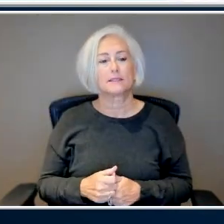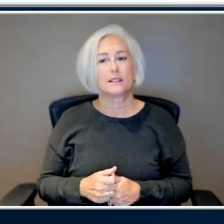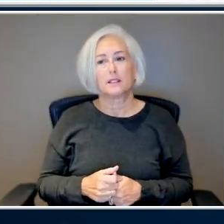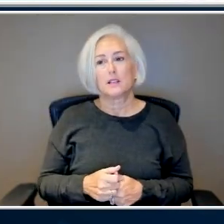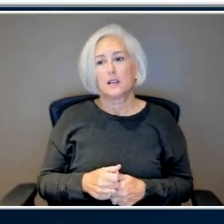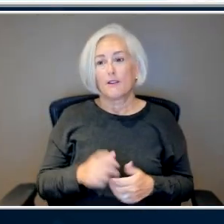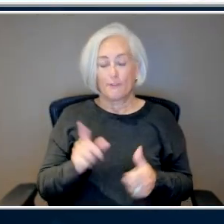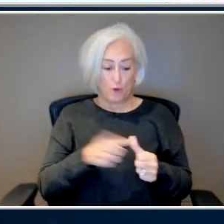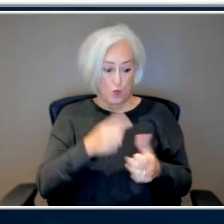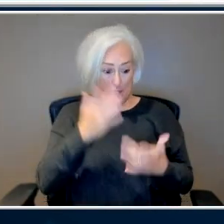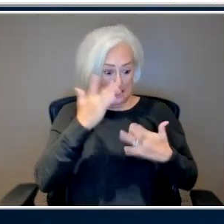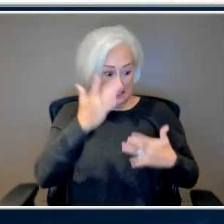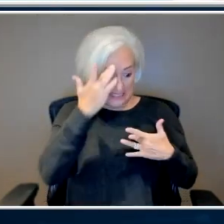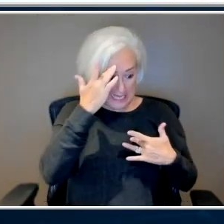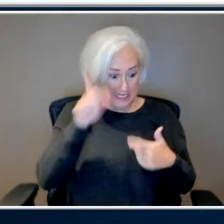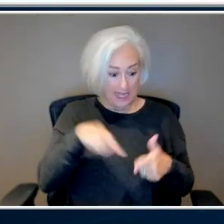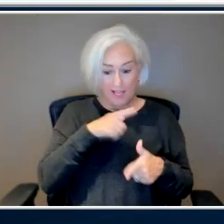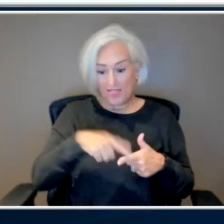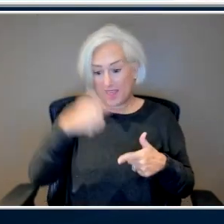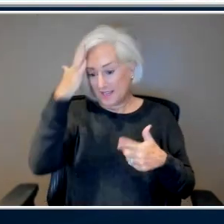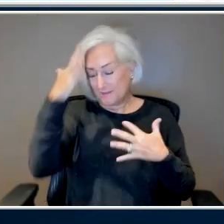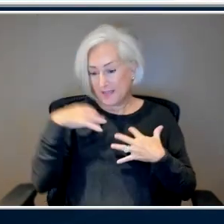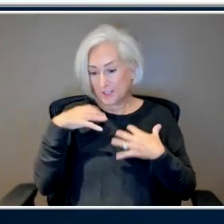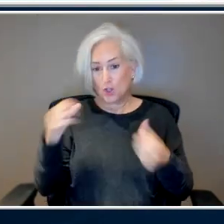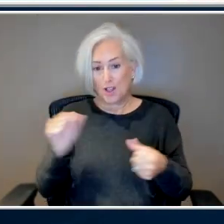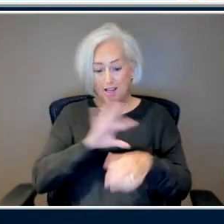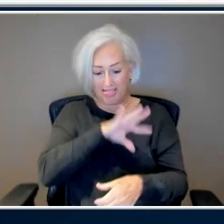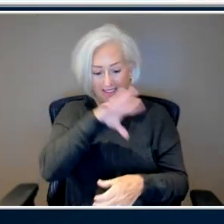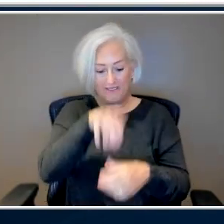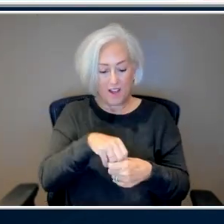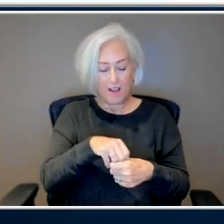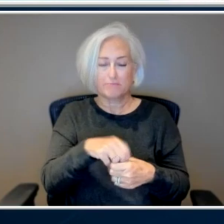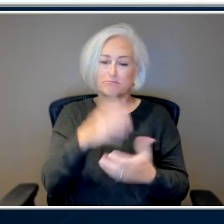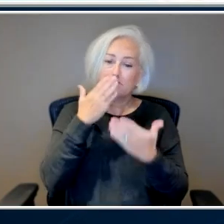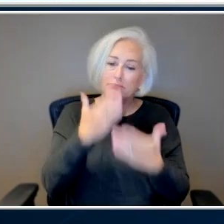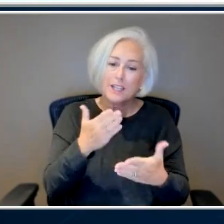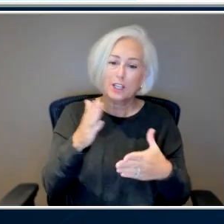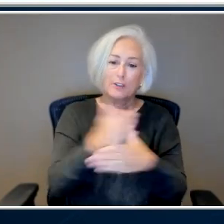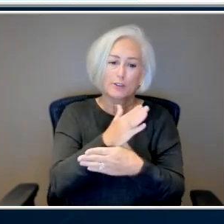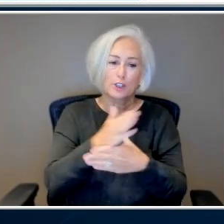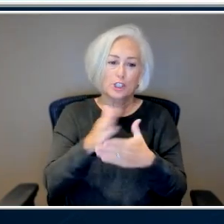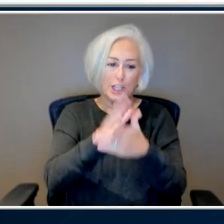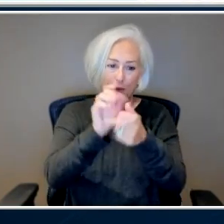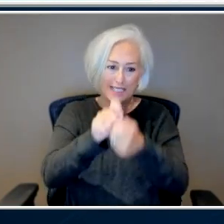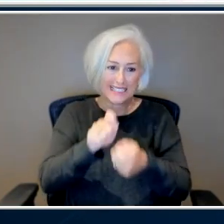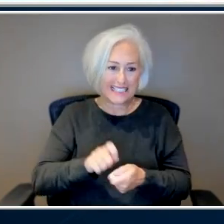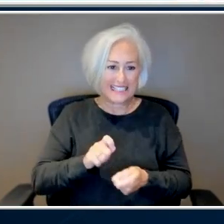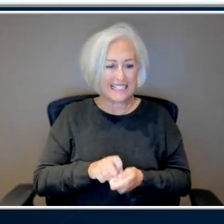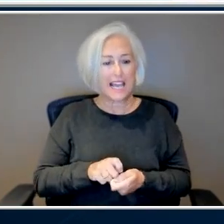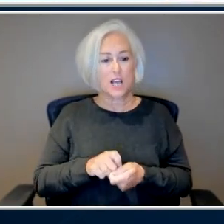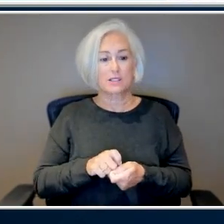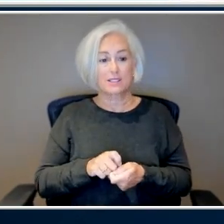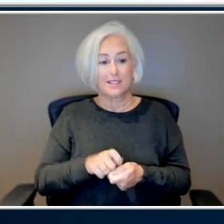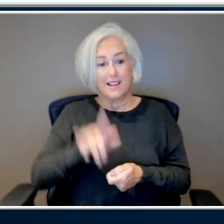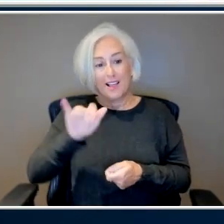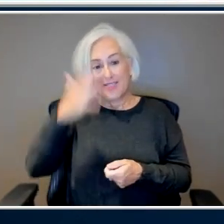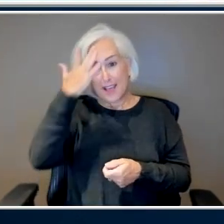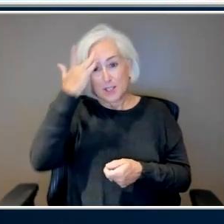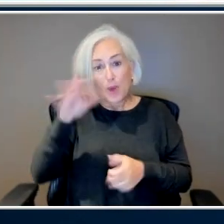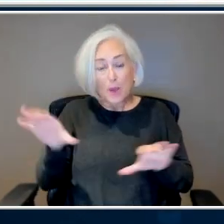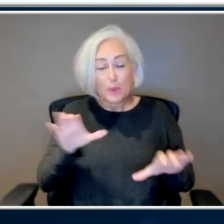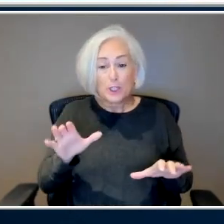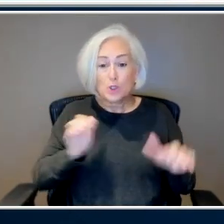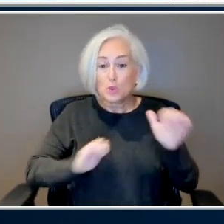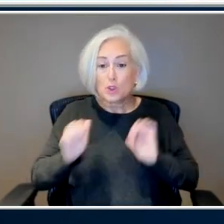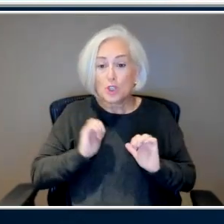of it all, we appreciate you sharing all of that, even down to the details of it, because these are things, this is why we're doing this show, because it's hard to talk